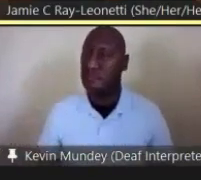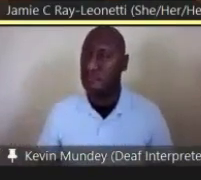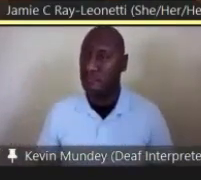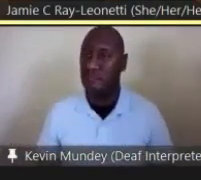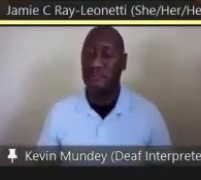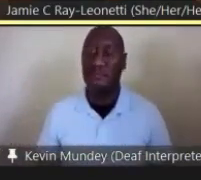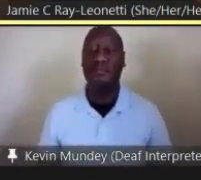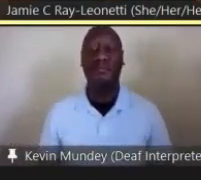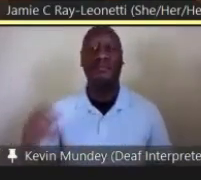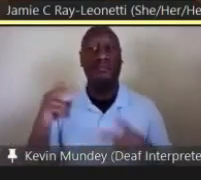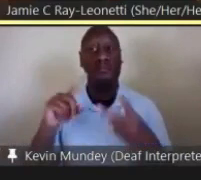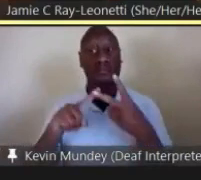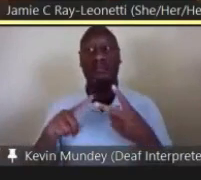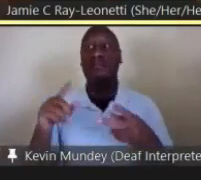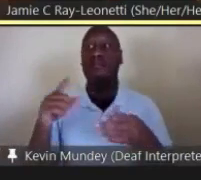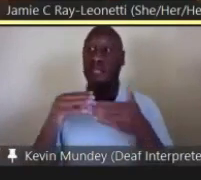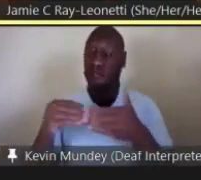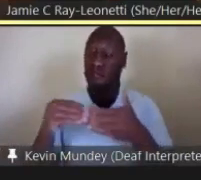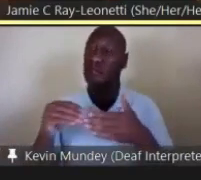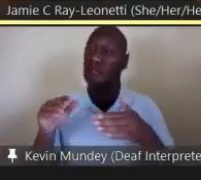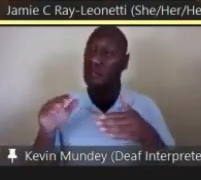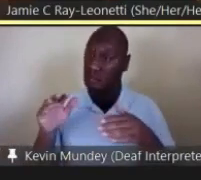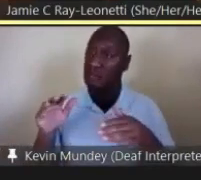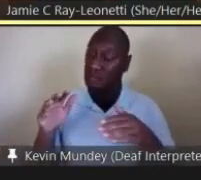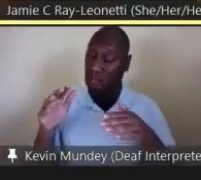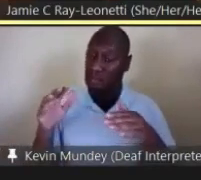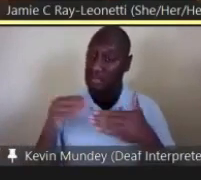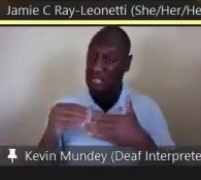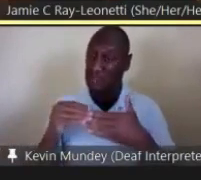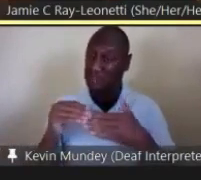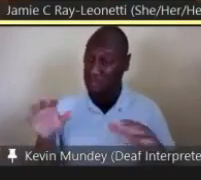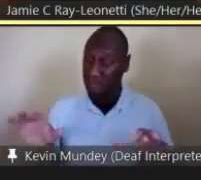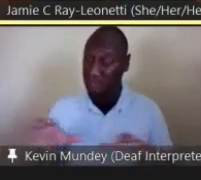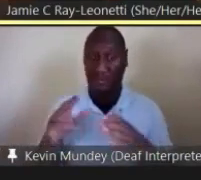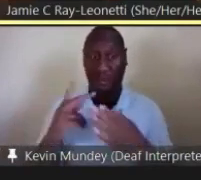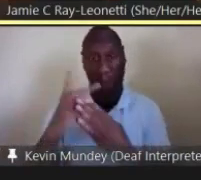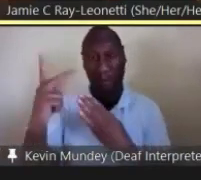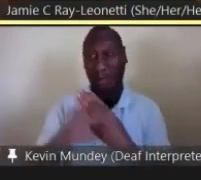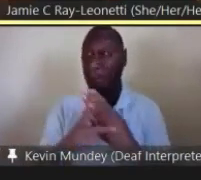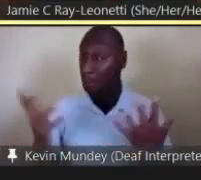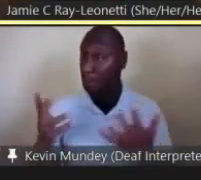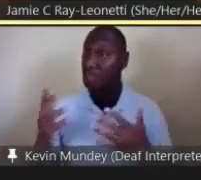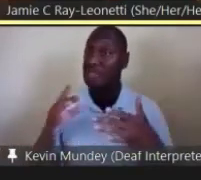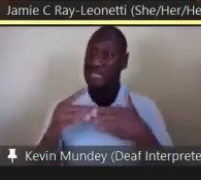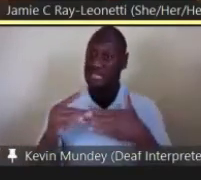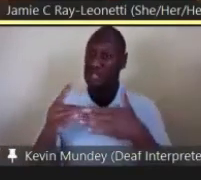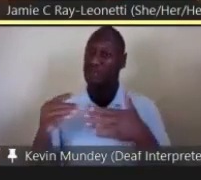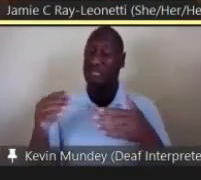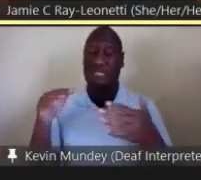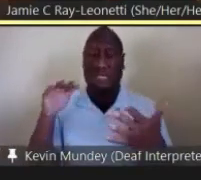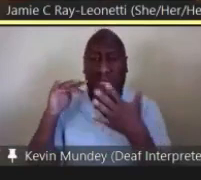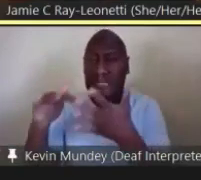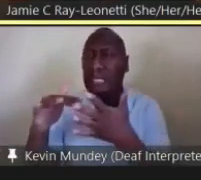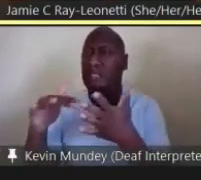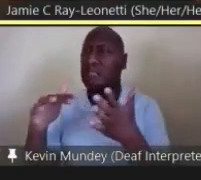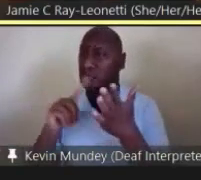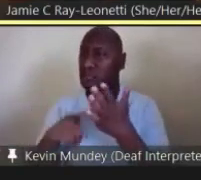Education and leadership development, leadership and career studies, LCS.